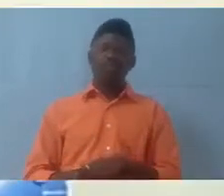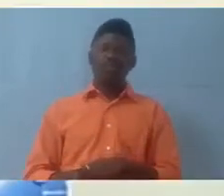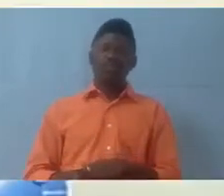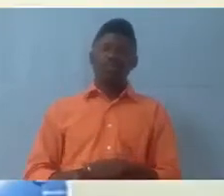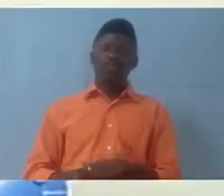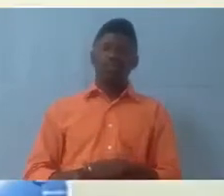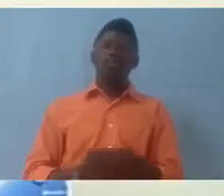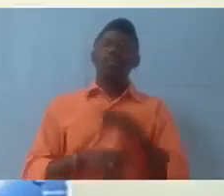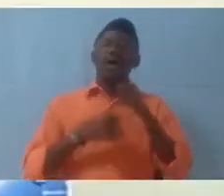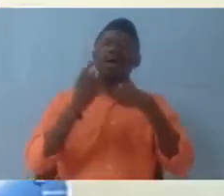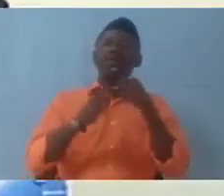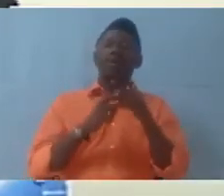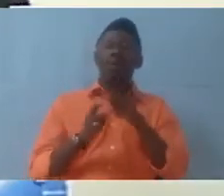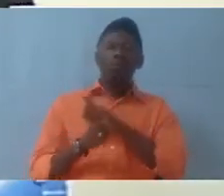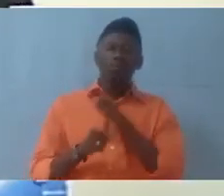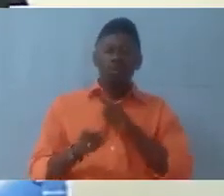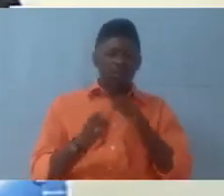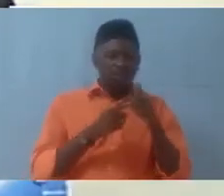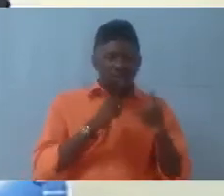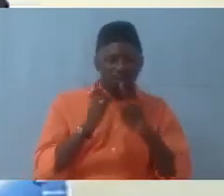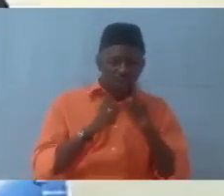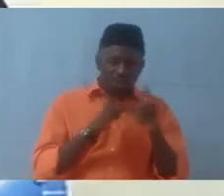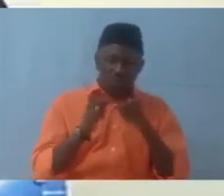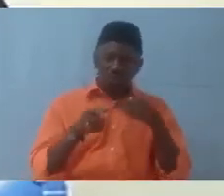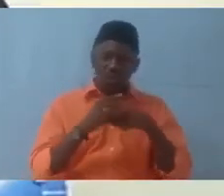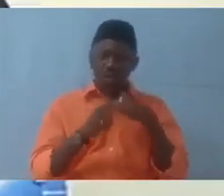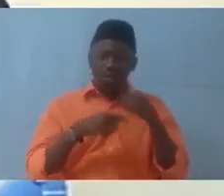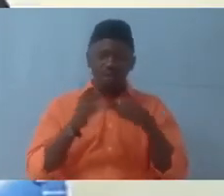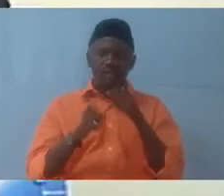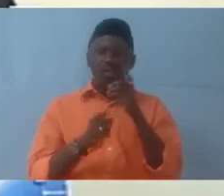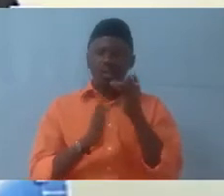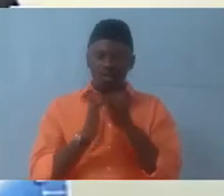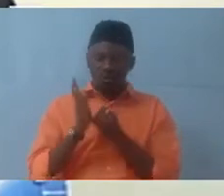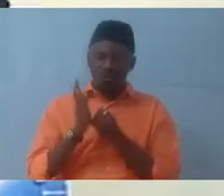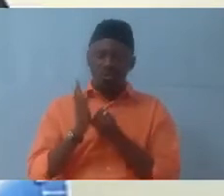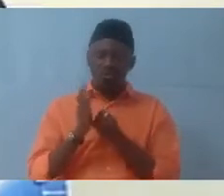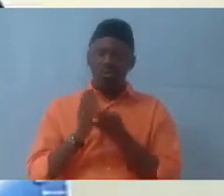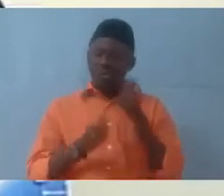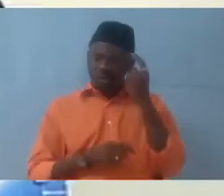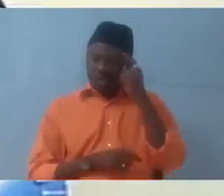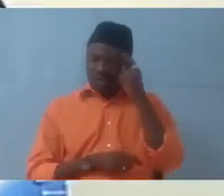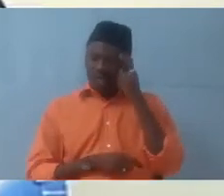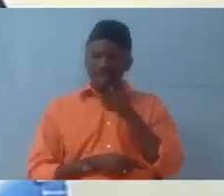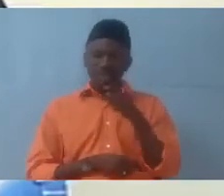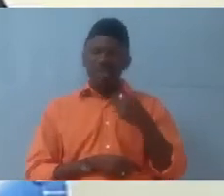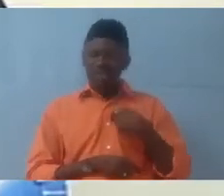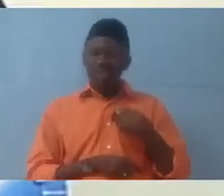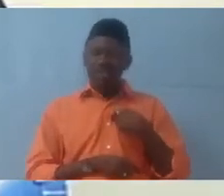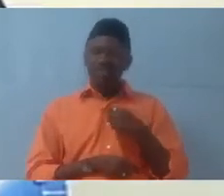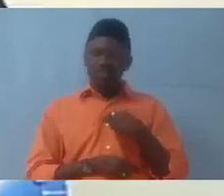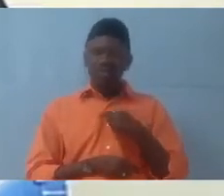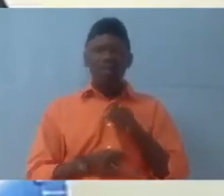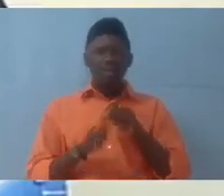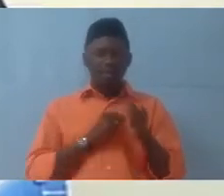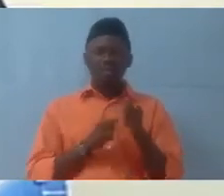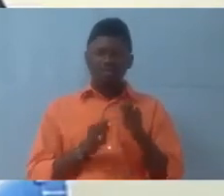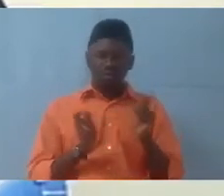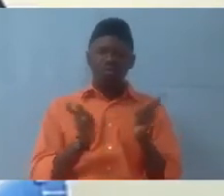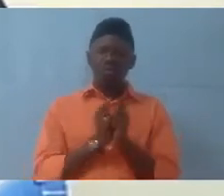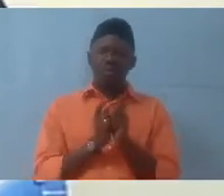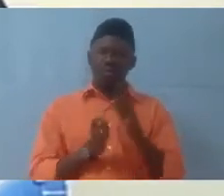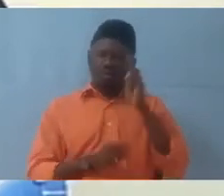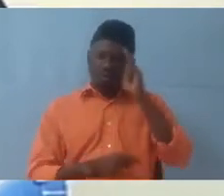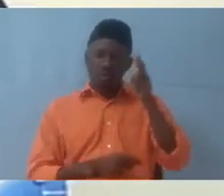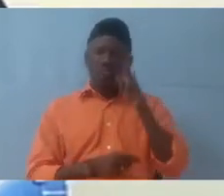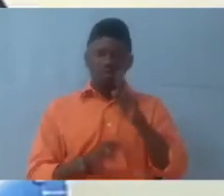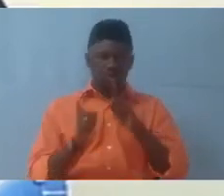as we discussed over the matter, he suggested that I should go to his house, but he knew me personally. Waaw, ndax mu jégi dal ci